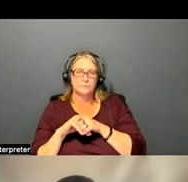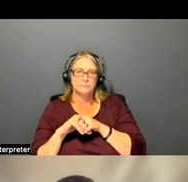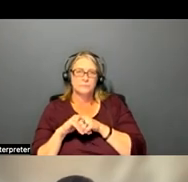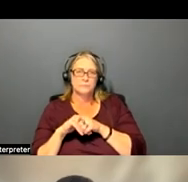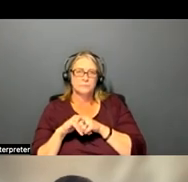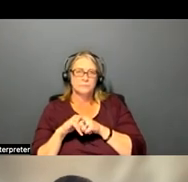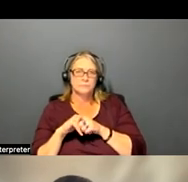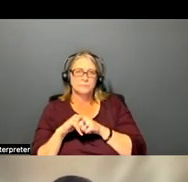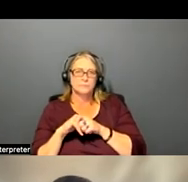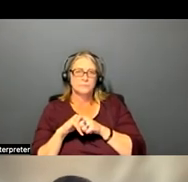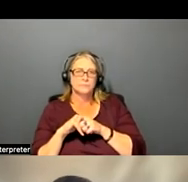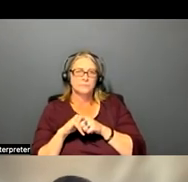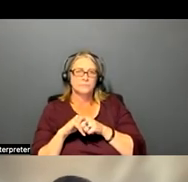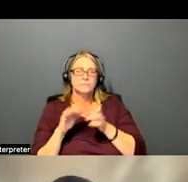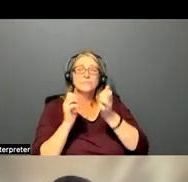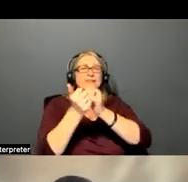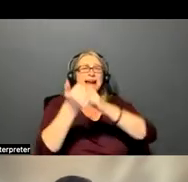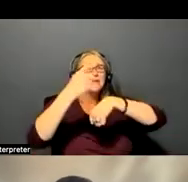And Leah, how are we doing on time?